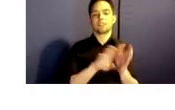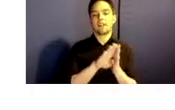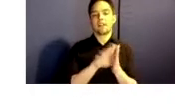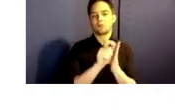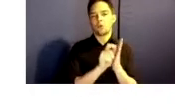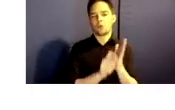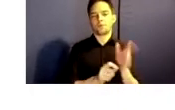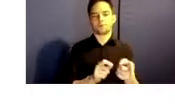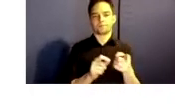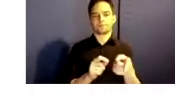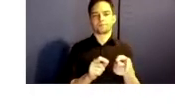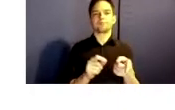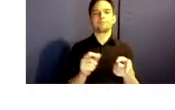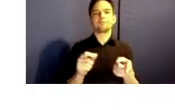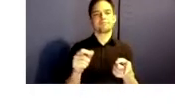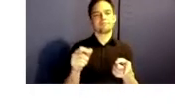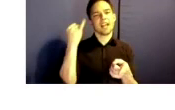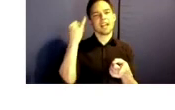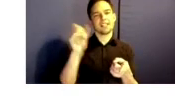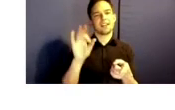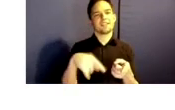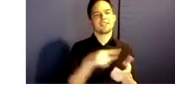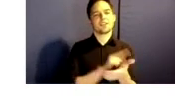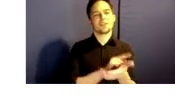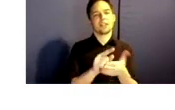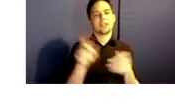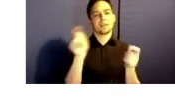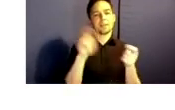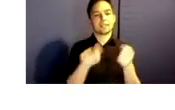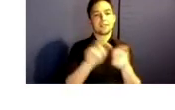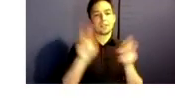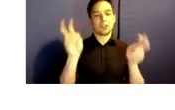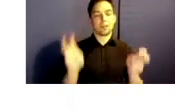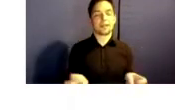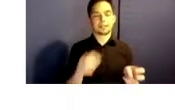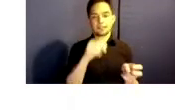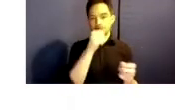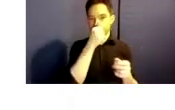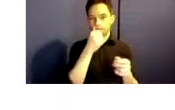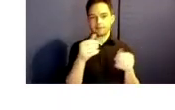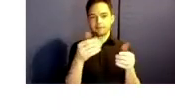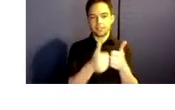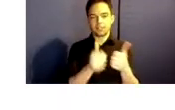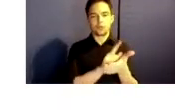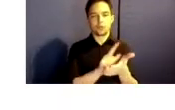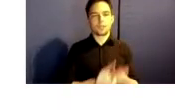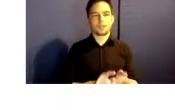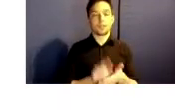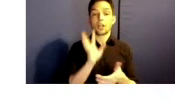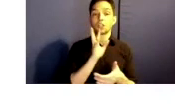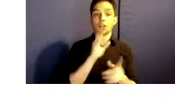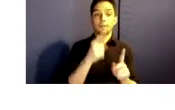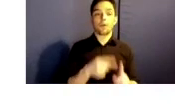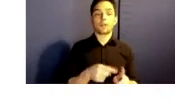them. They had a big idea of the week, and specific topics were addressed each week, and talking points were also